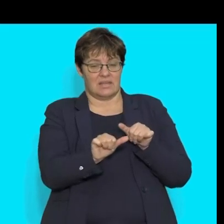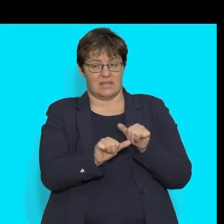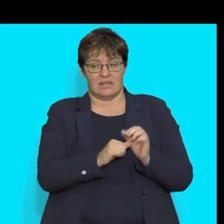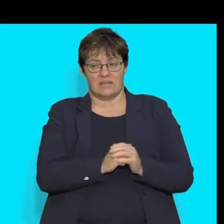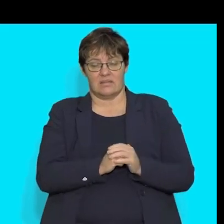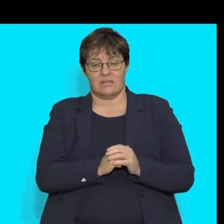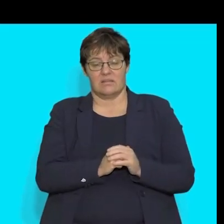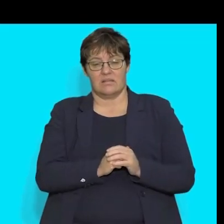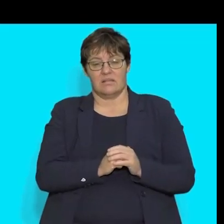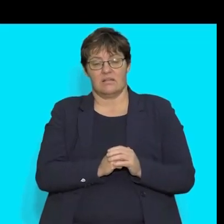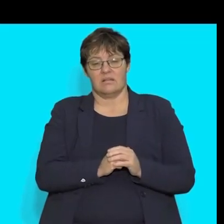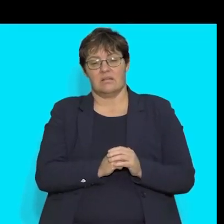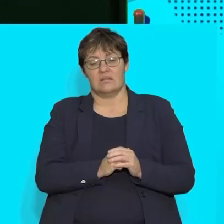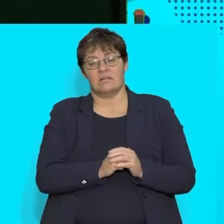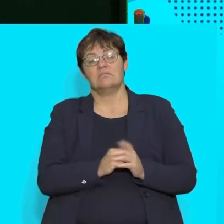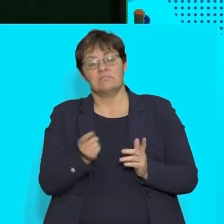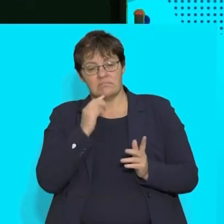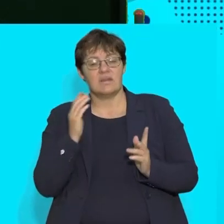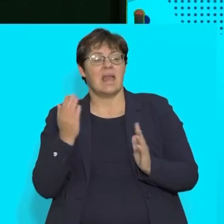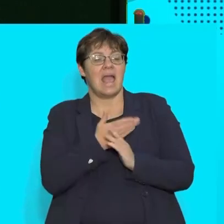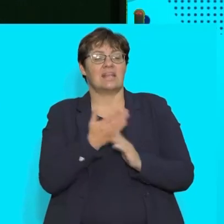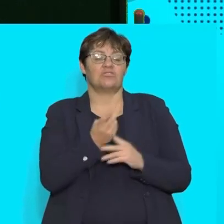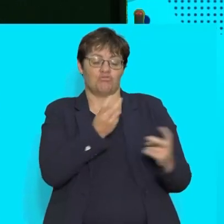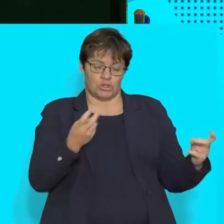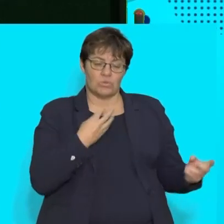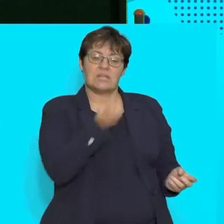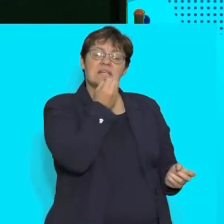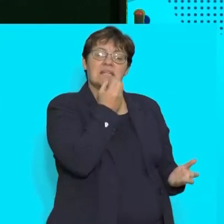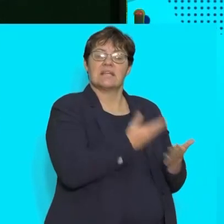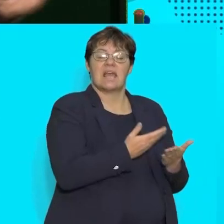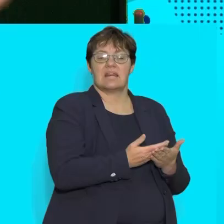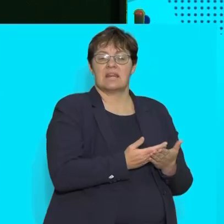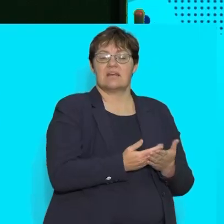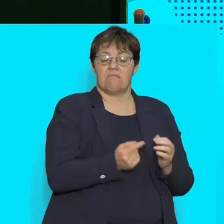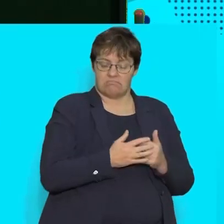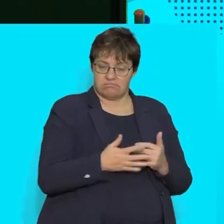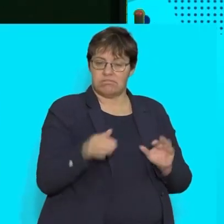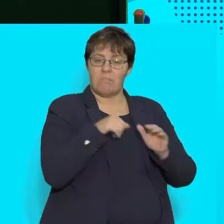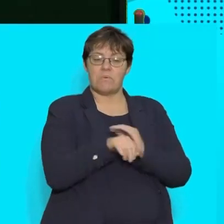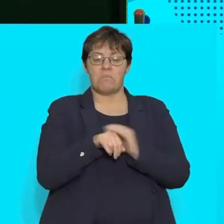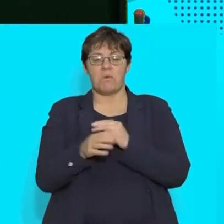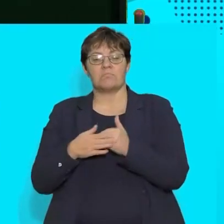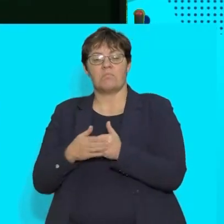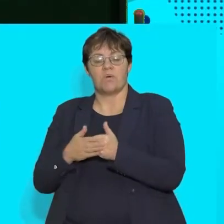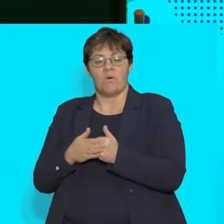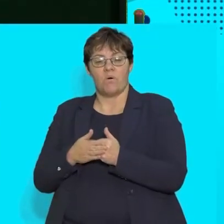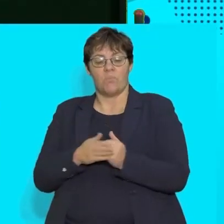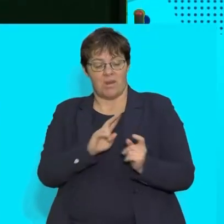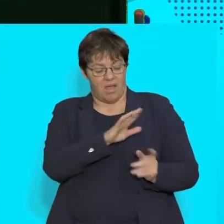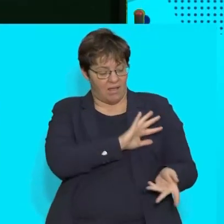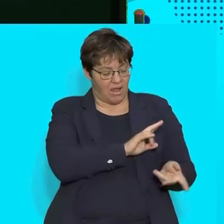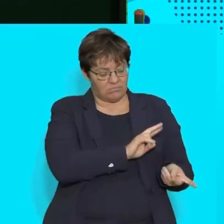which in turn means that they're able to access resources. Gradually over a period of time, they're able to